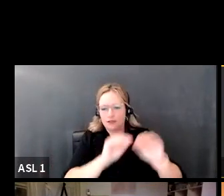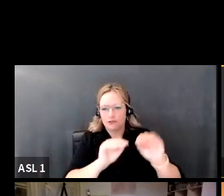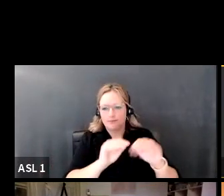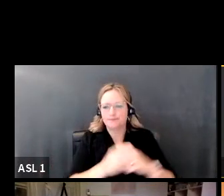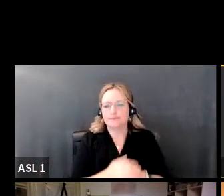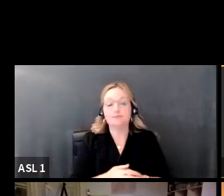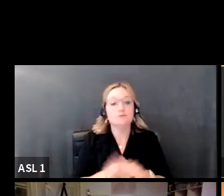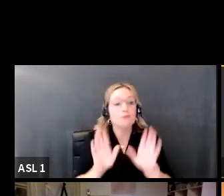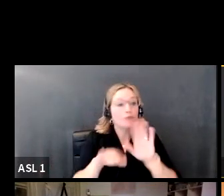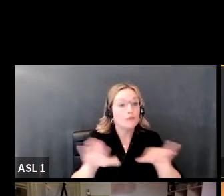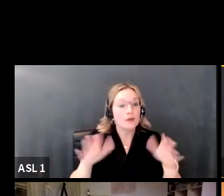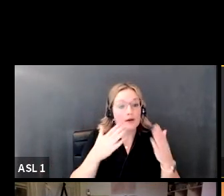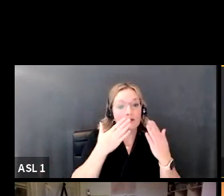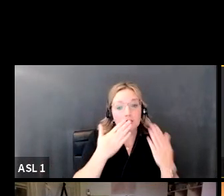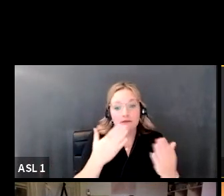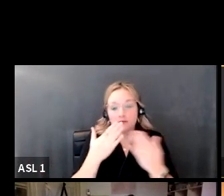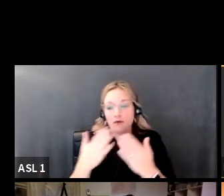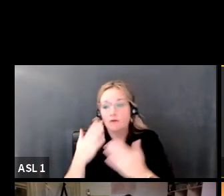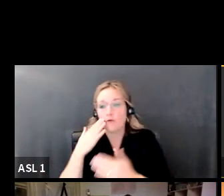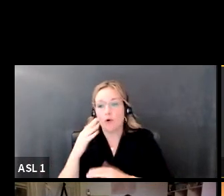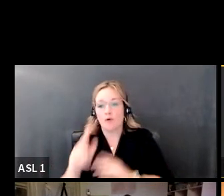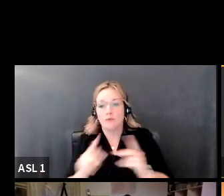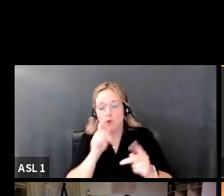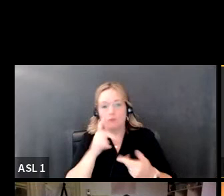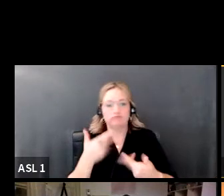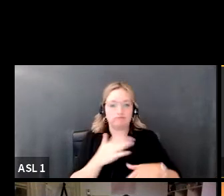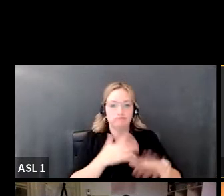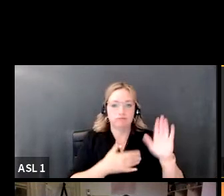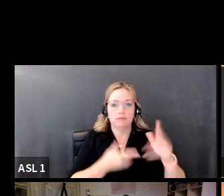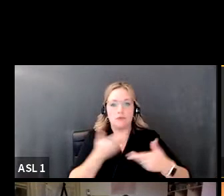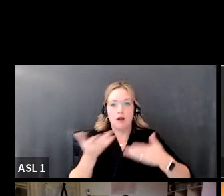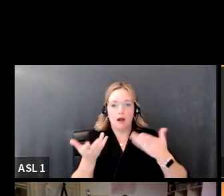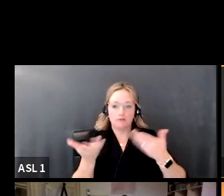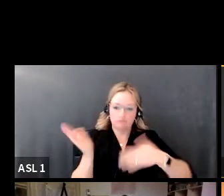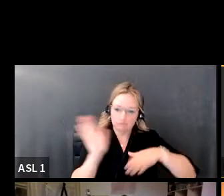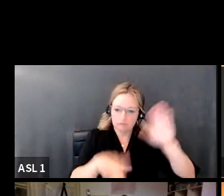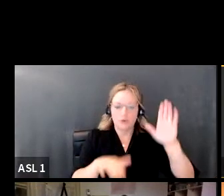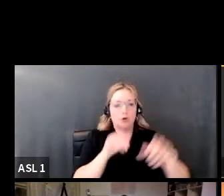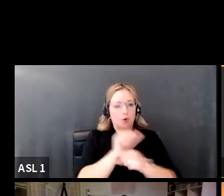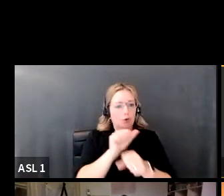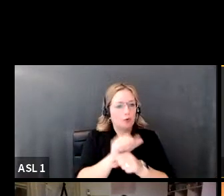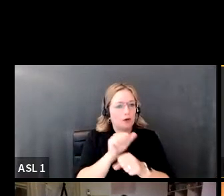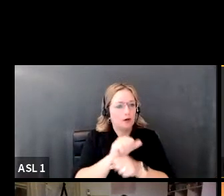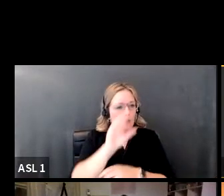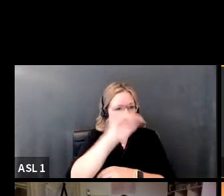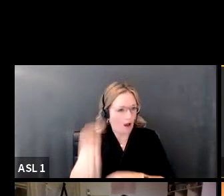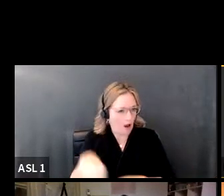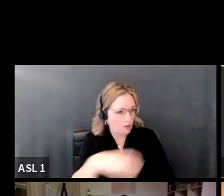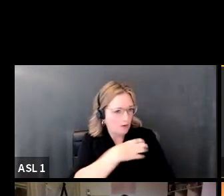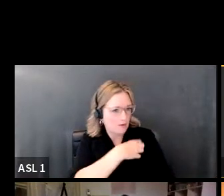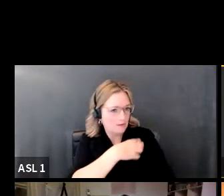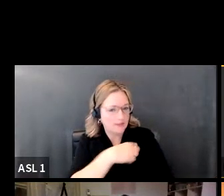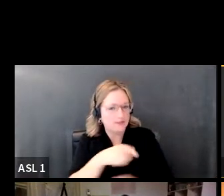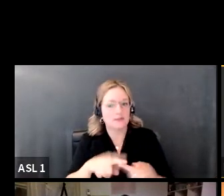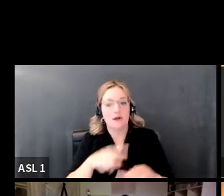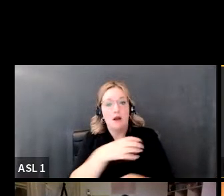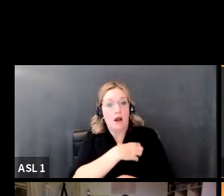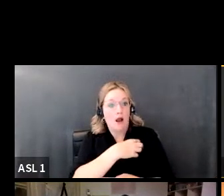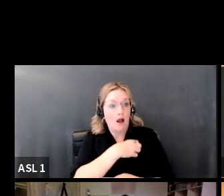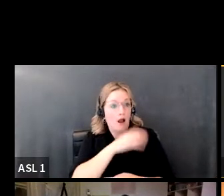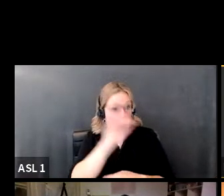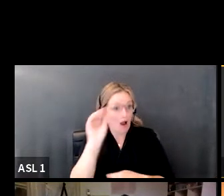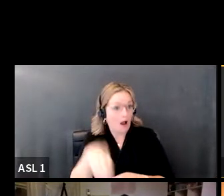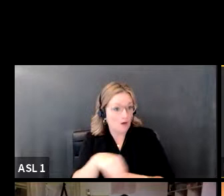all sworn and civilian members who serve in the ottawa police service including the people who serve on the ottawa police services